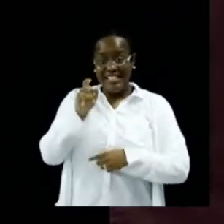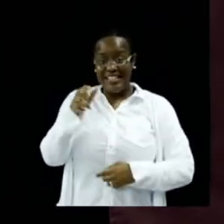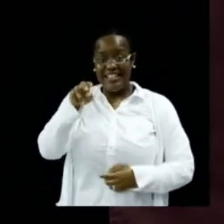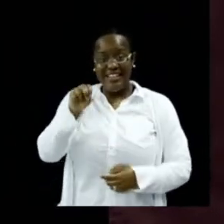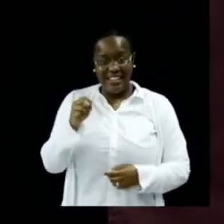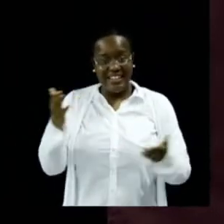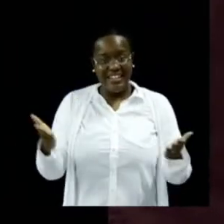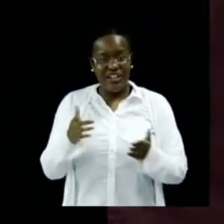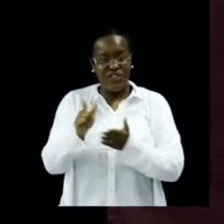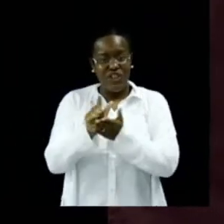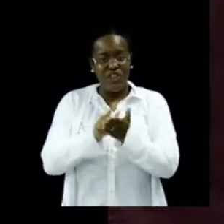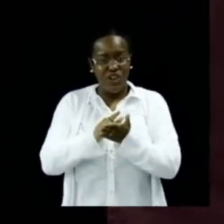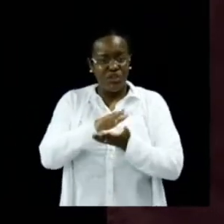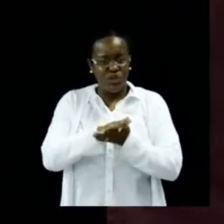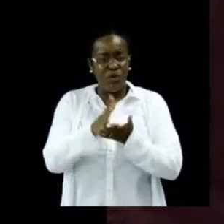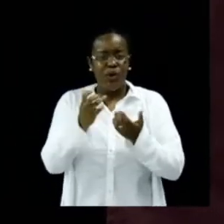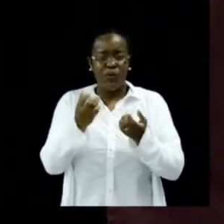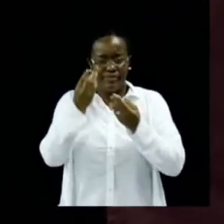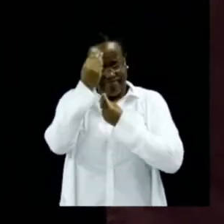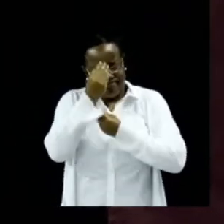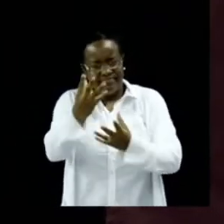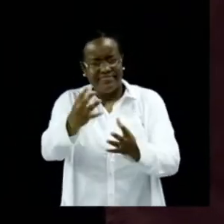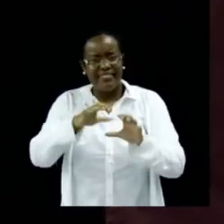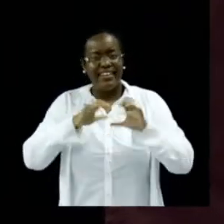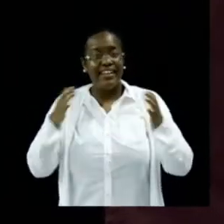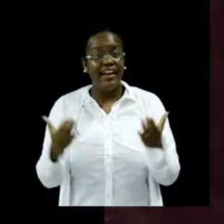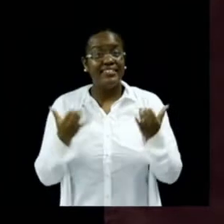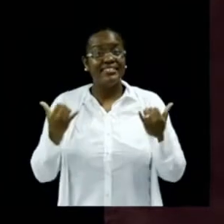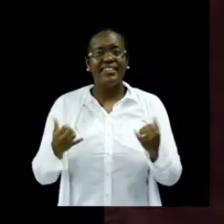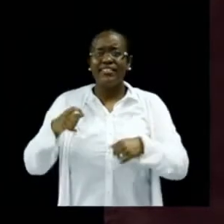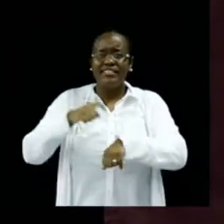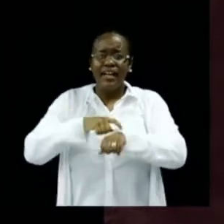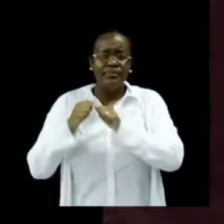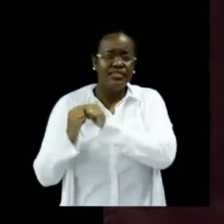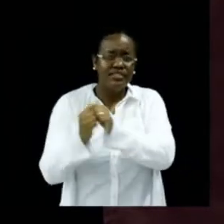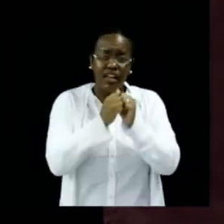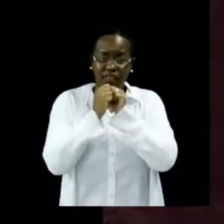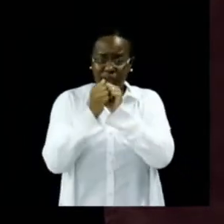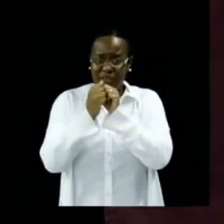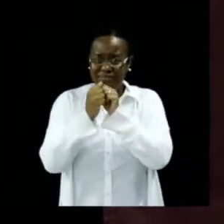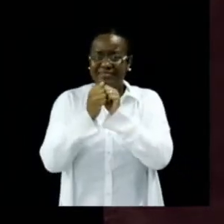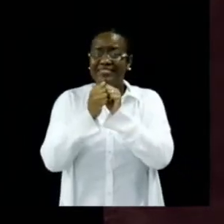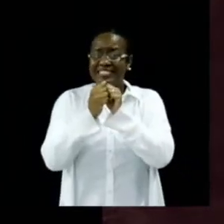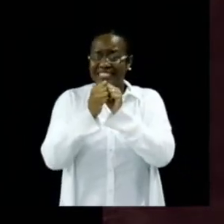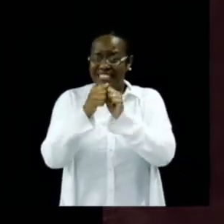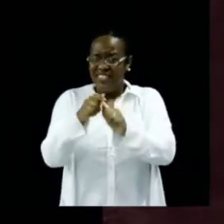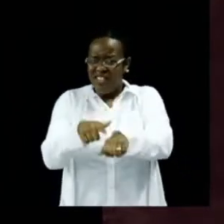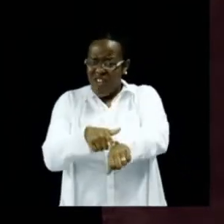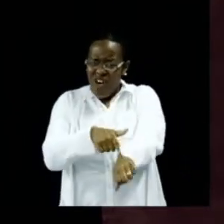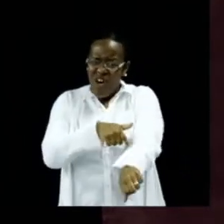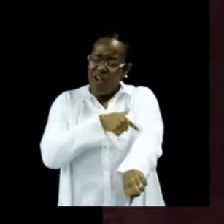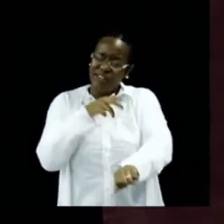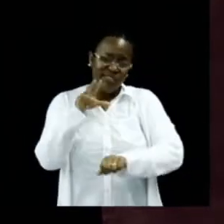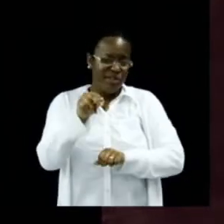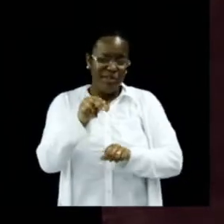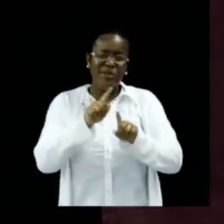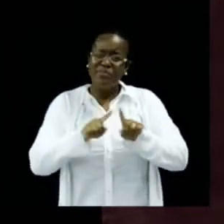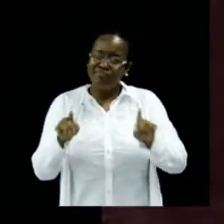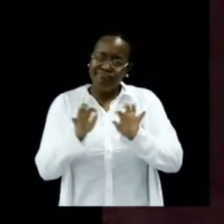the class. Our time together has not been long, but it has been